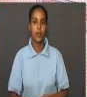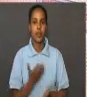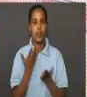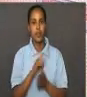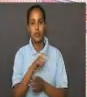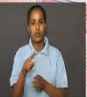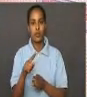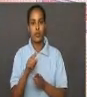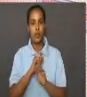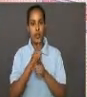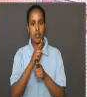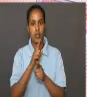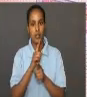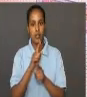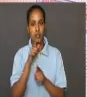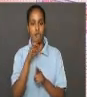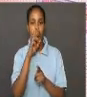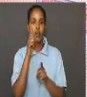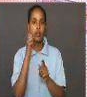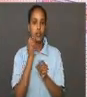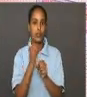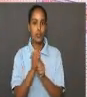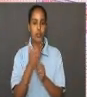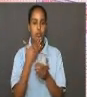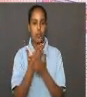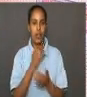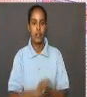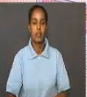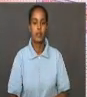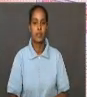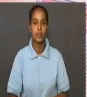If those were your answers, then you are doing great.